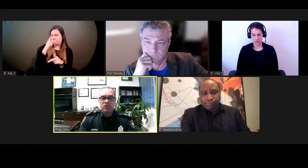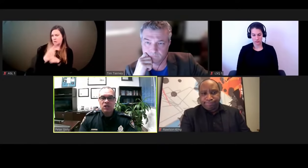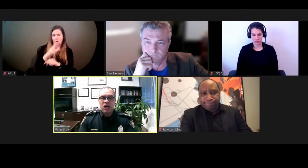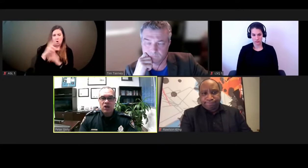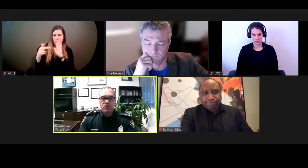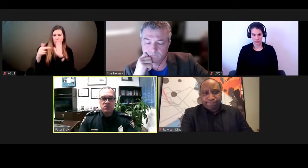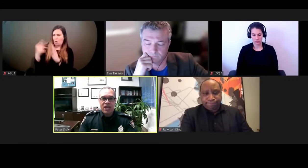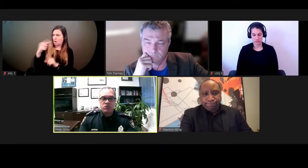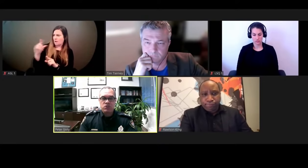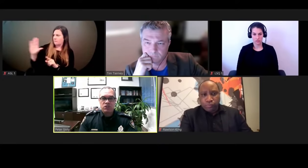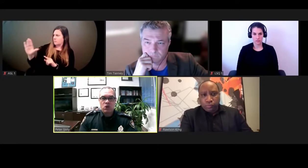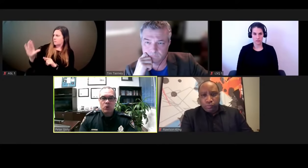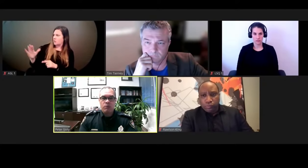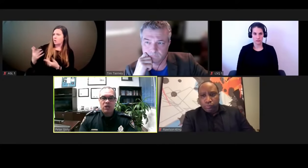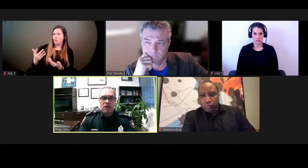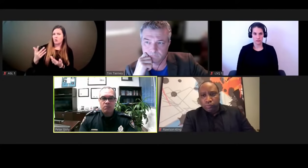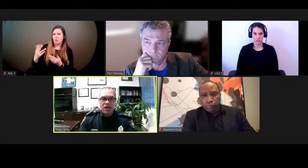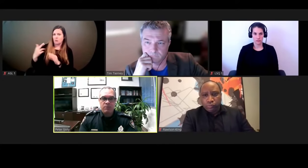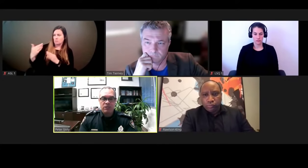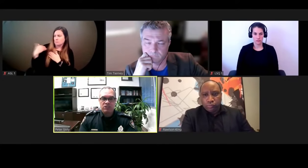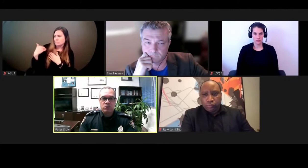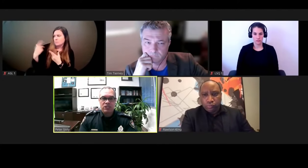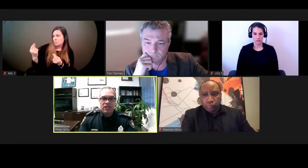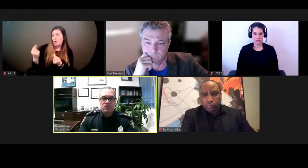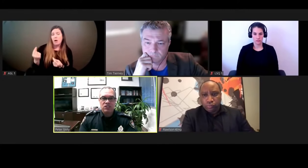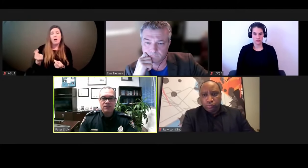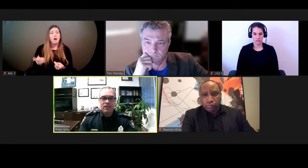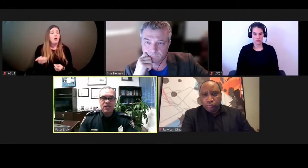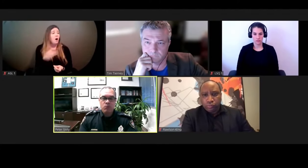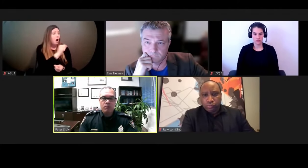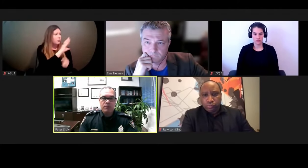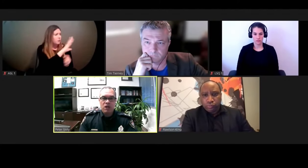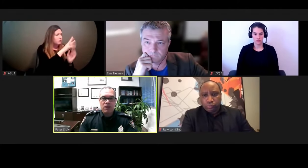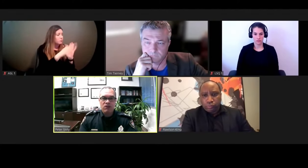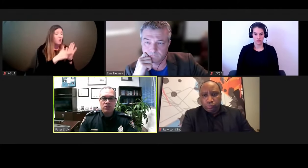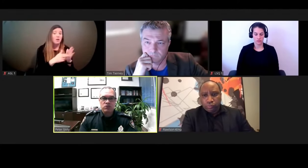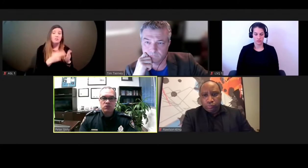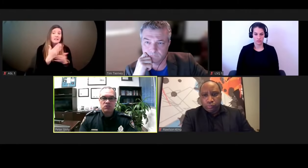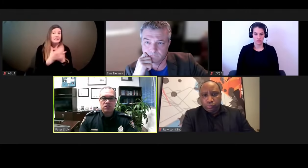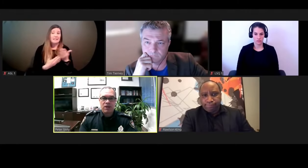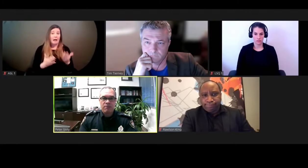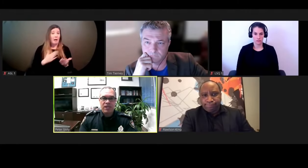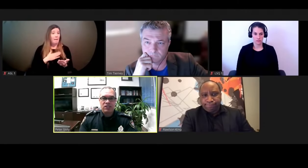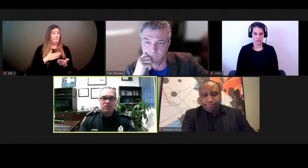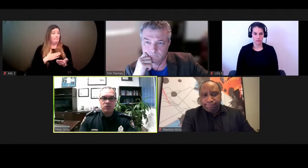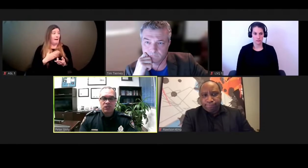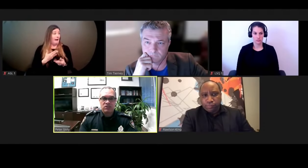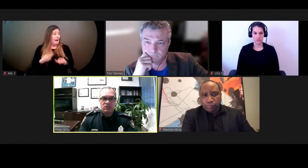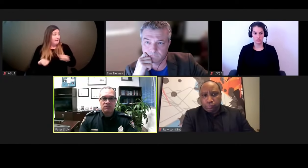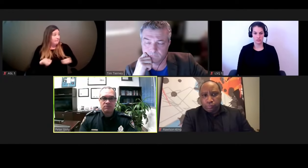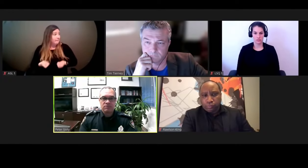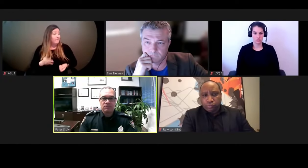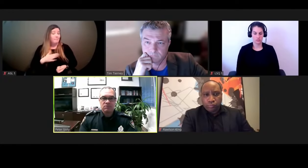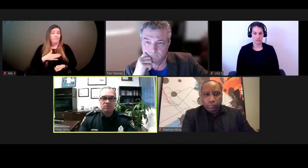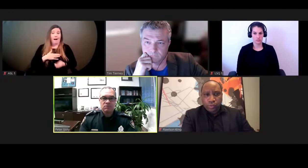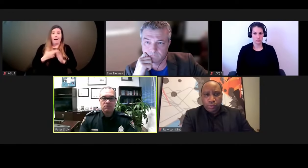officials, other statutes that go well beyond my ability to engage in and well beyond my resources and my mandate to engage